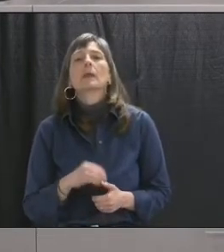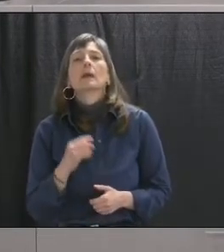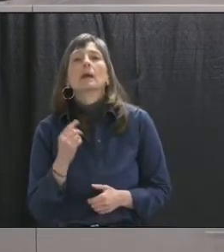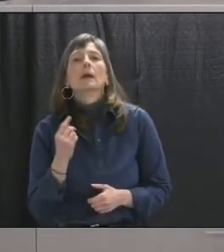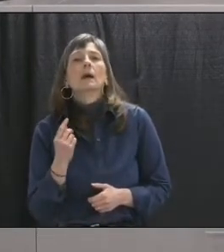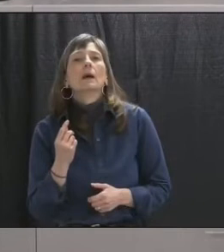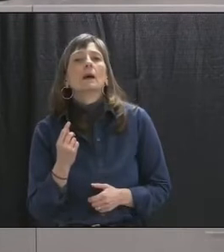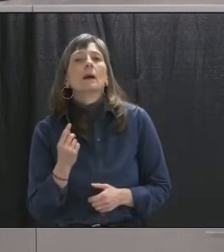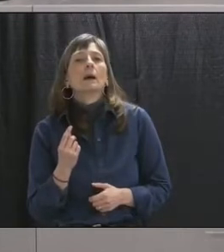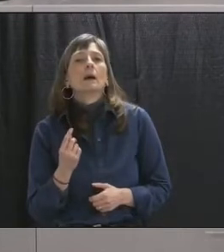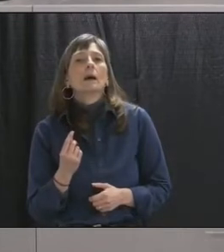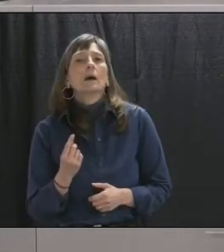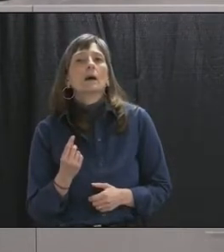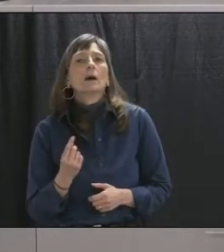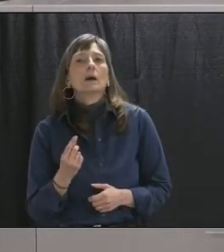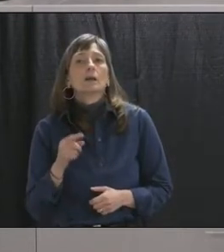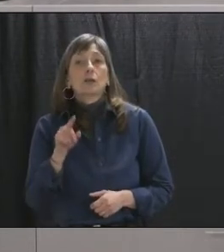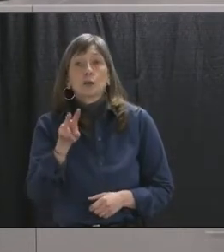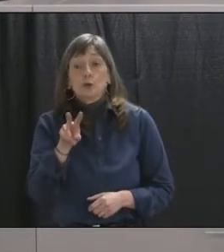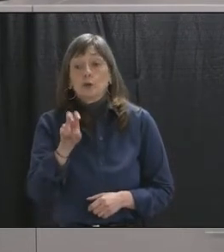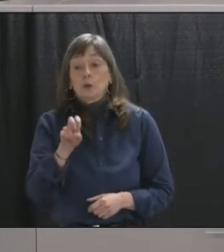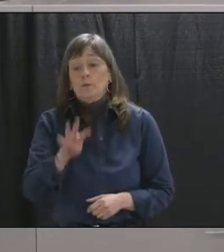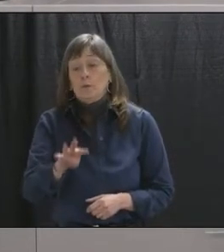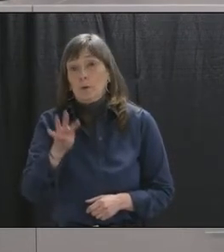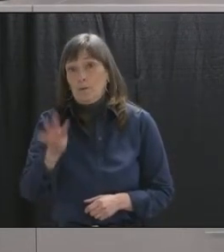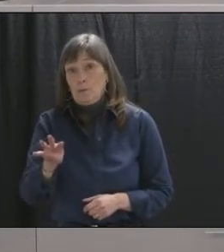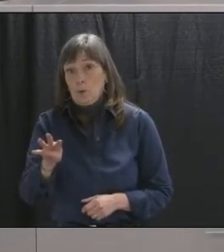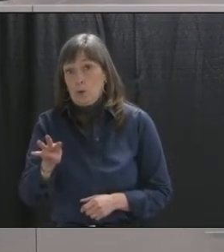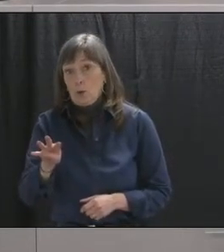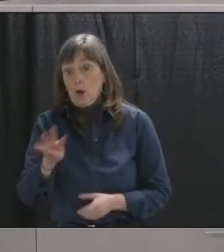244 cases that have been reported are the result of community spread?